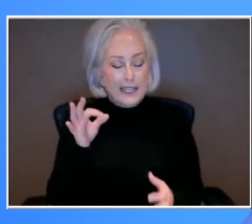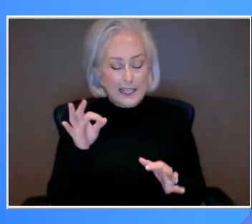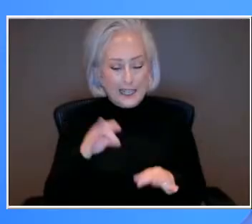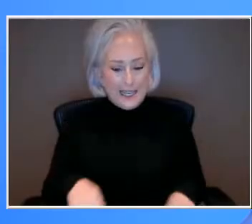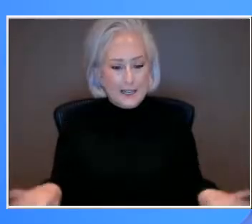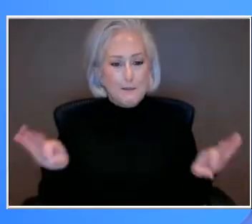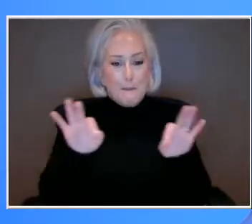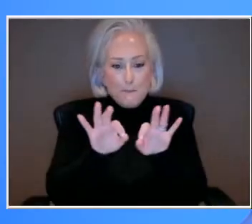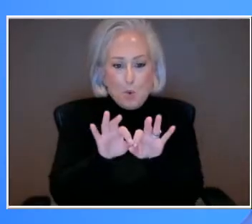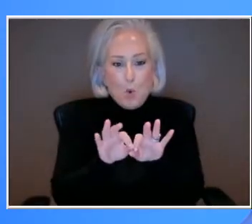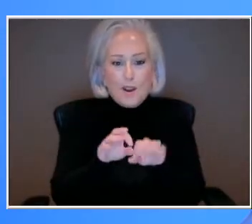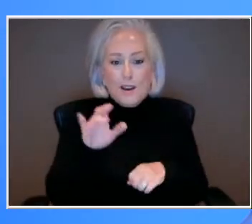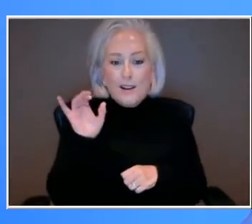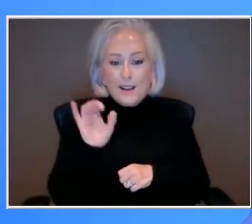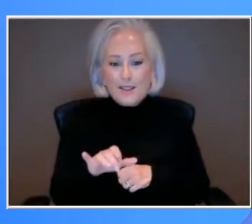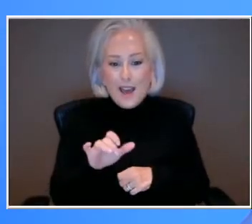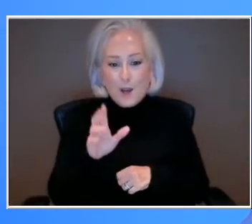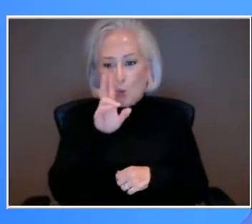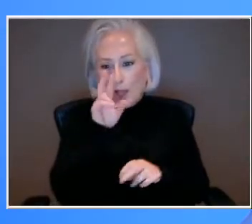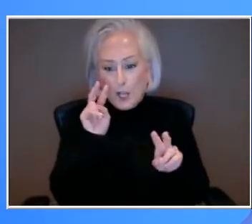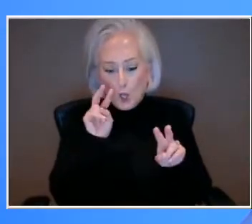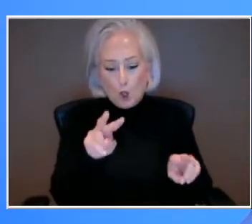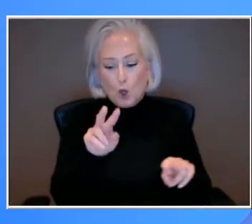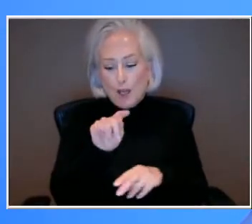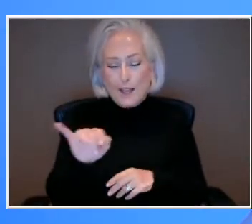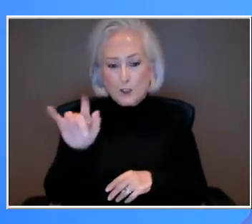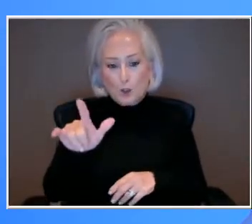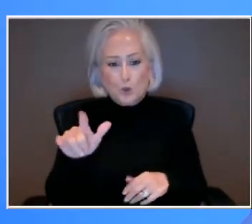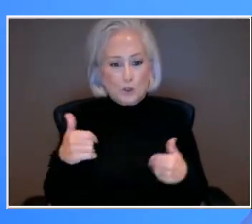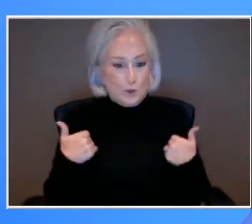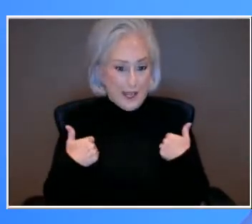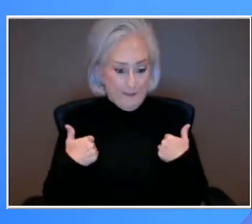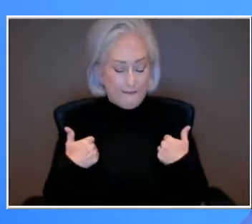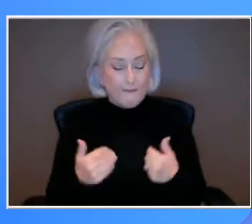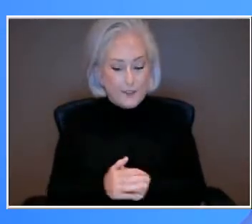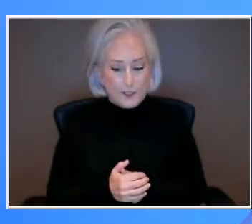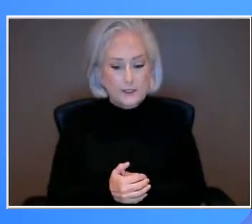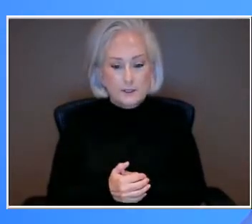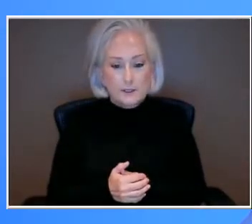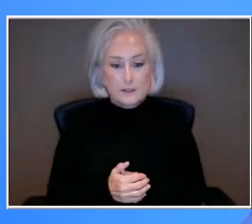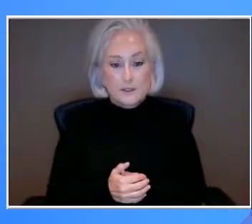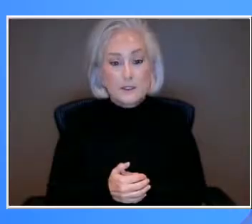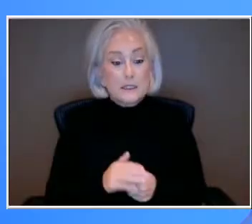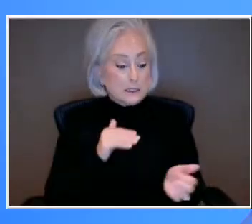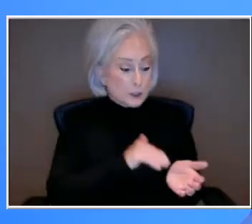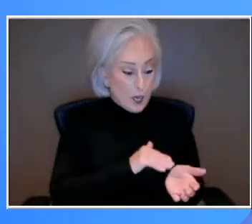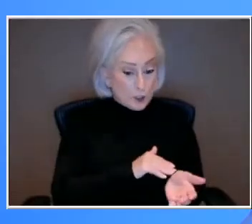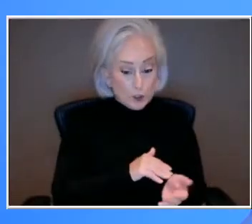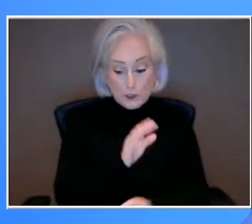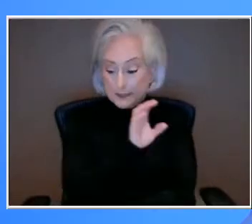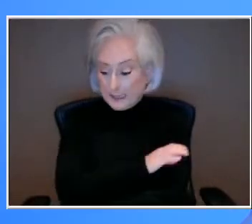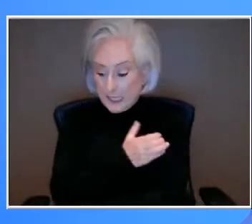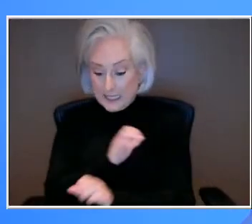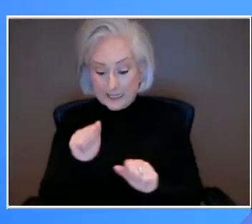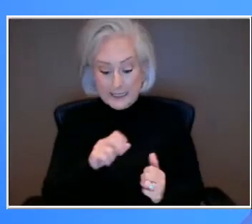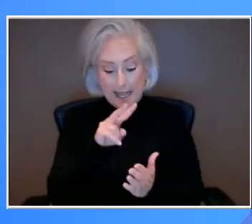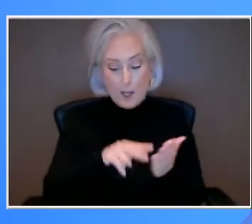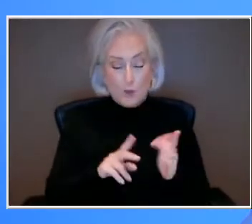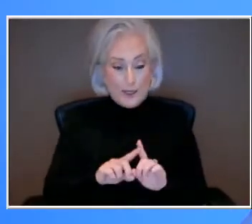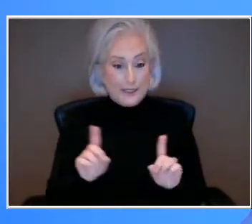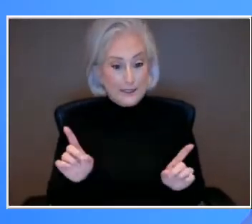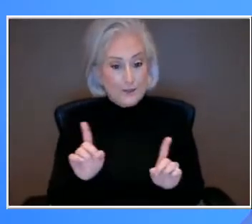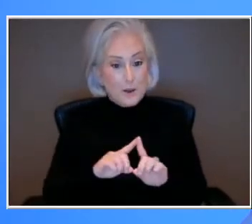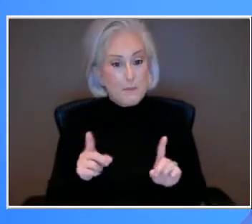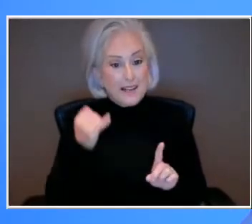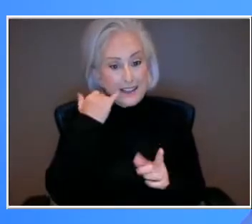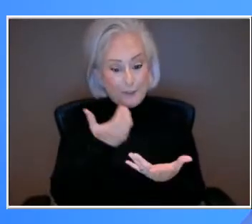know, we look at tools that we have, and I think doctors and different clinics can read them differently, but I think if you have a trusted medical facility like